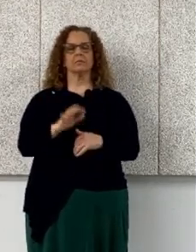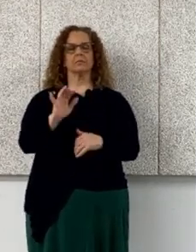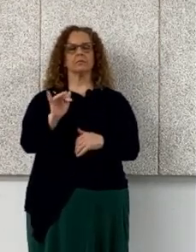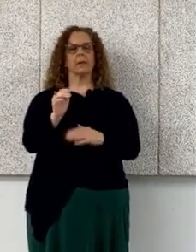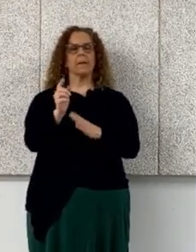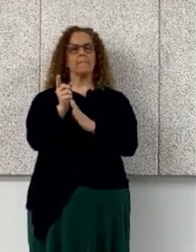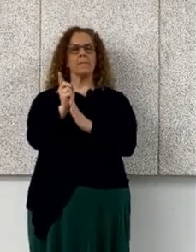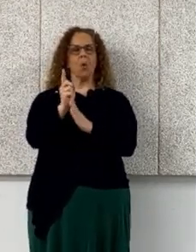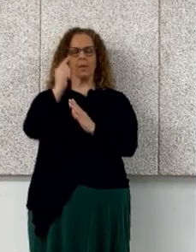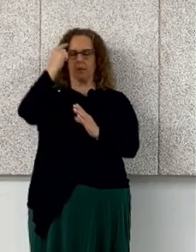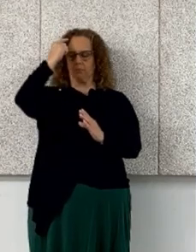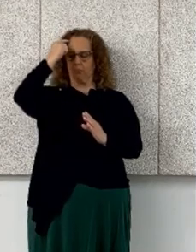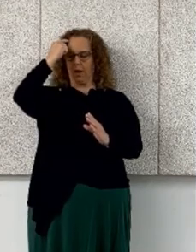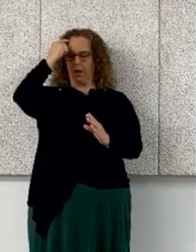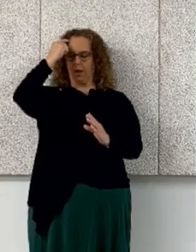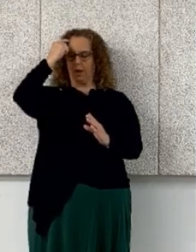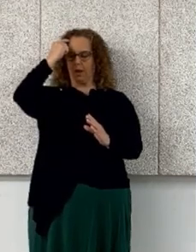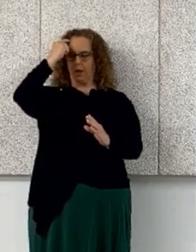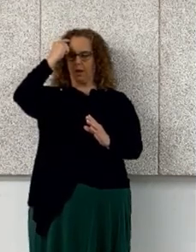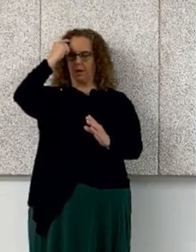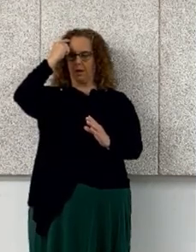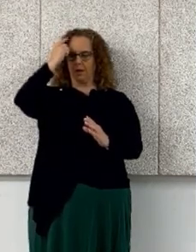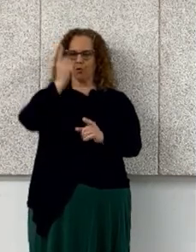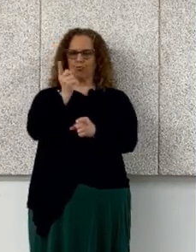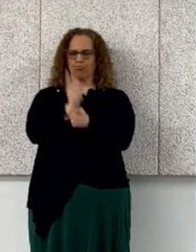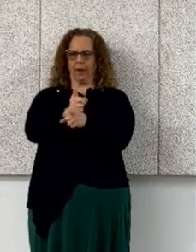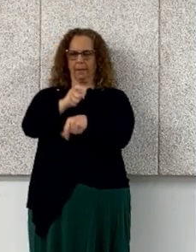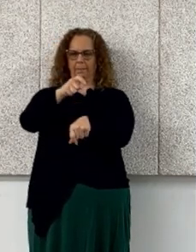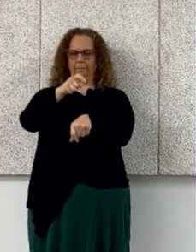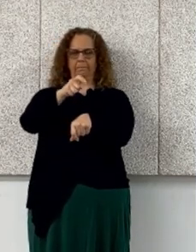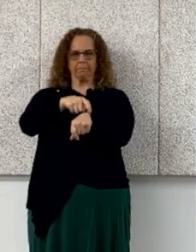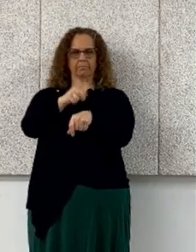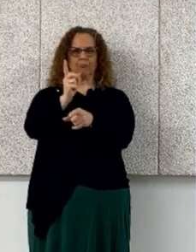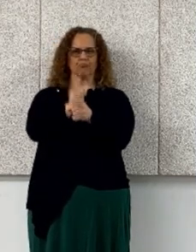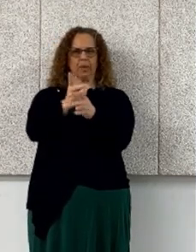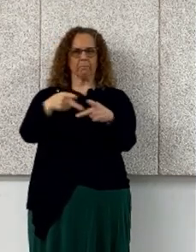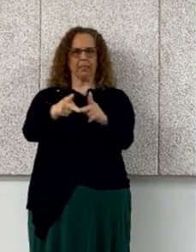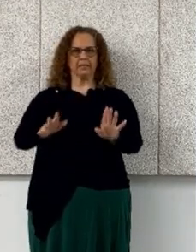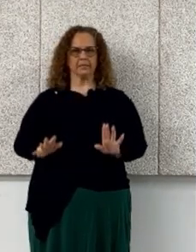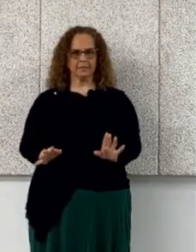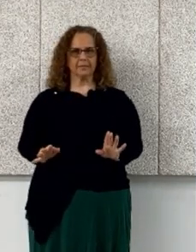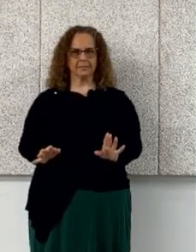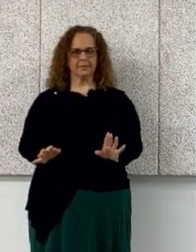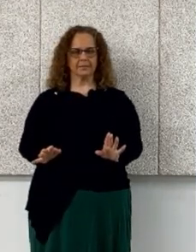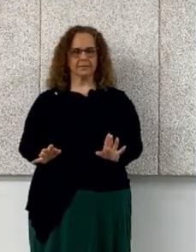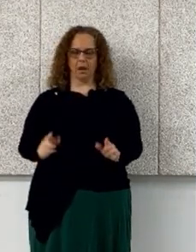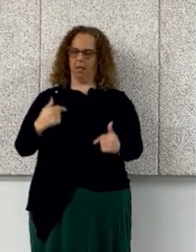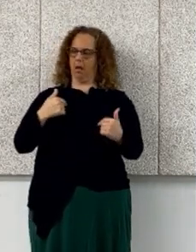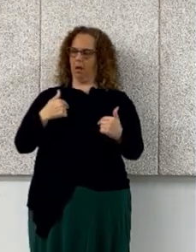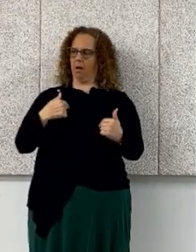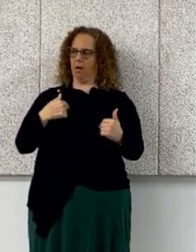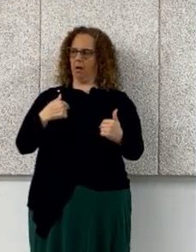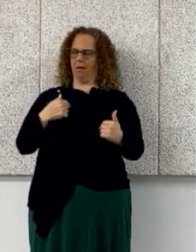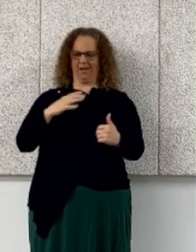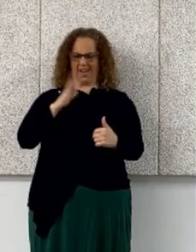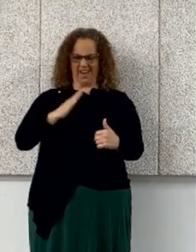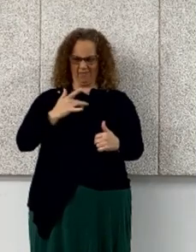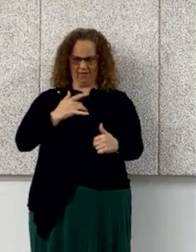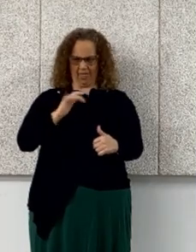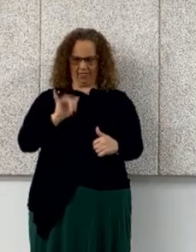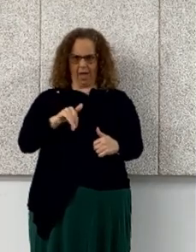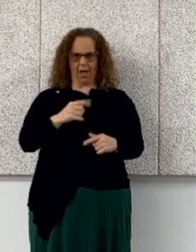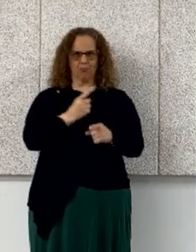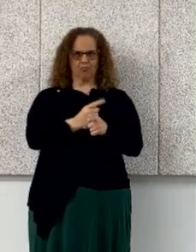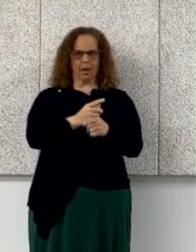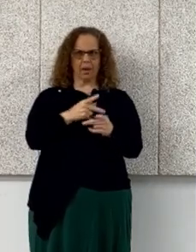my brain went right place, right time. And I realized, oh, I've never felt that before, honestly, about